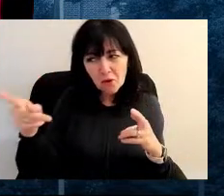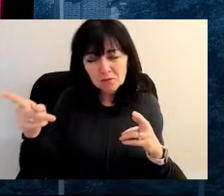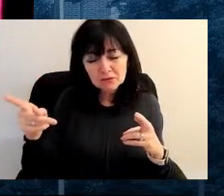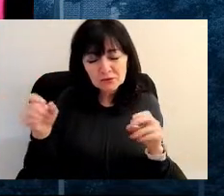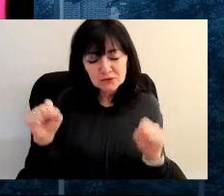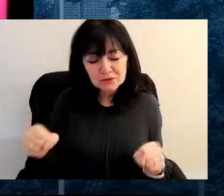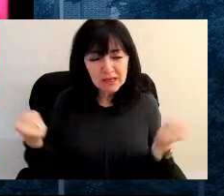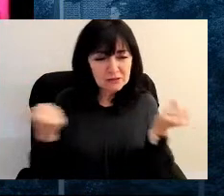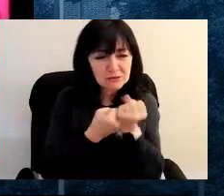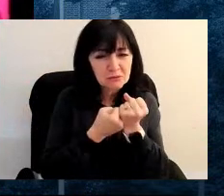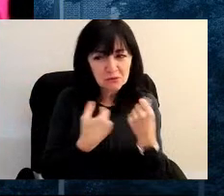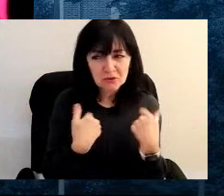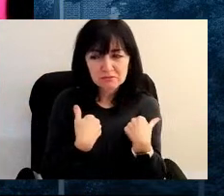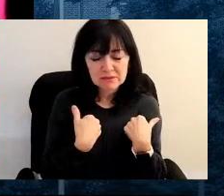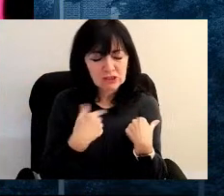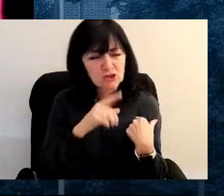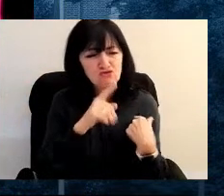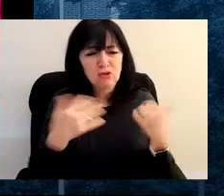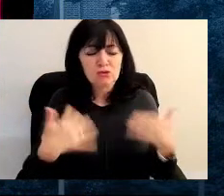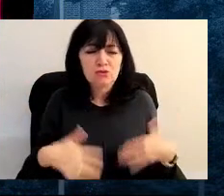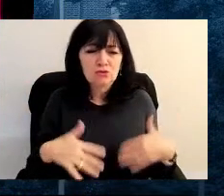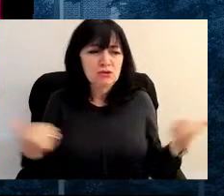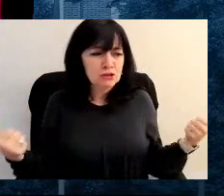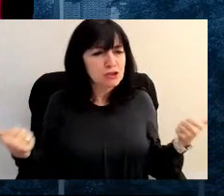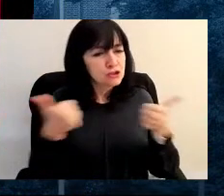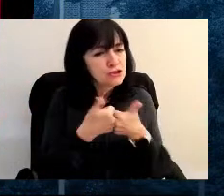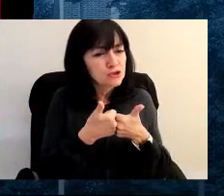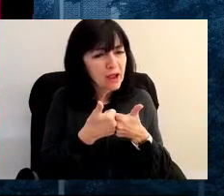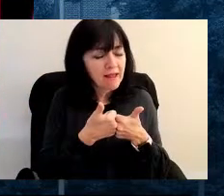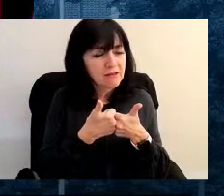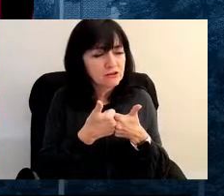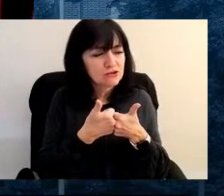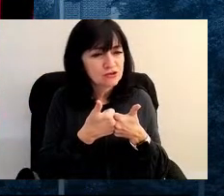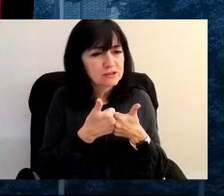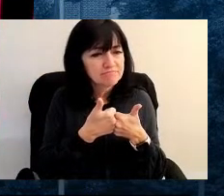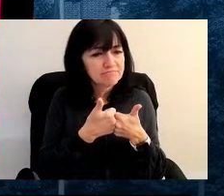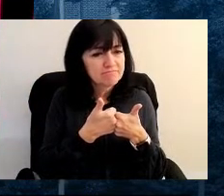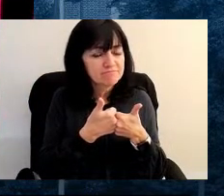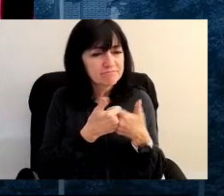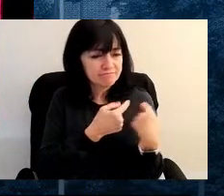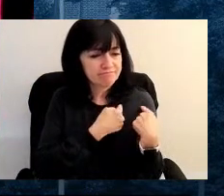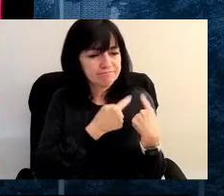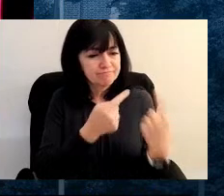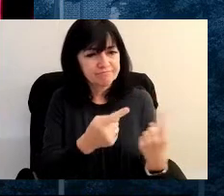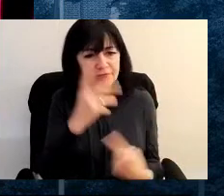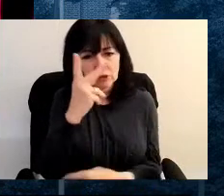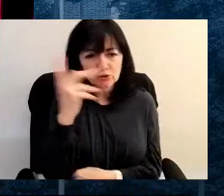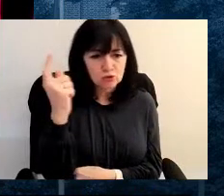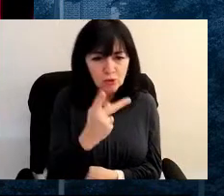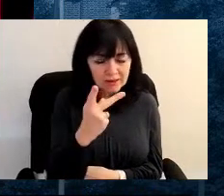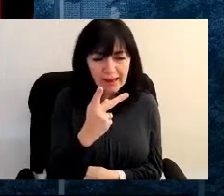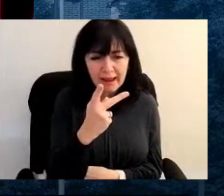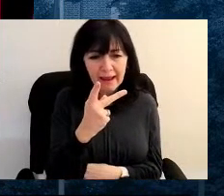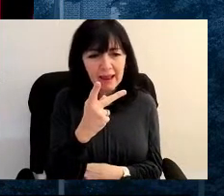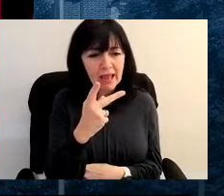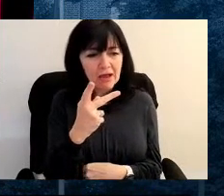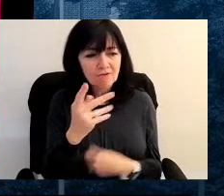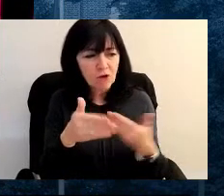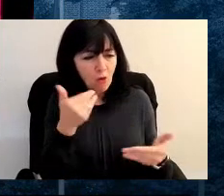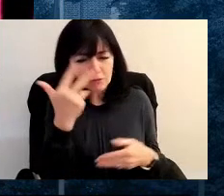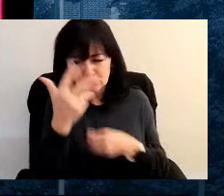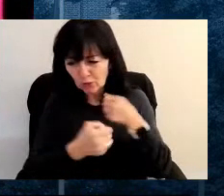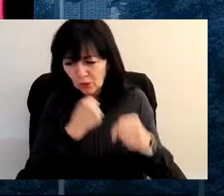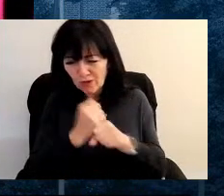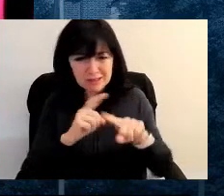been especially challenging, as we all know, during the last 2.5, 3, feels like 10 years of